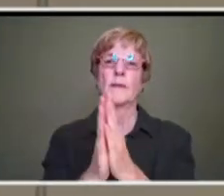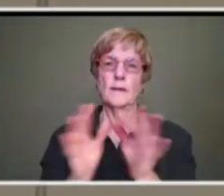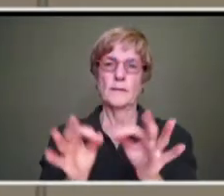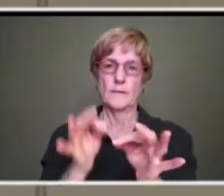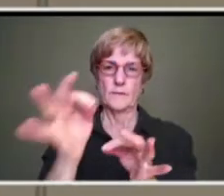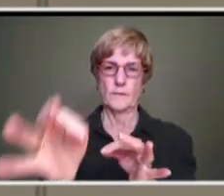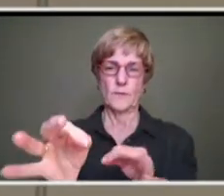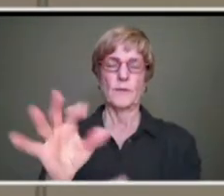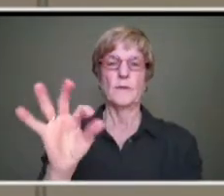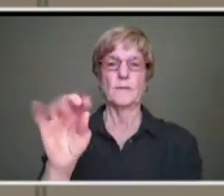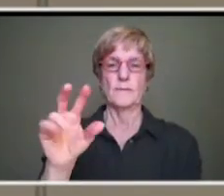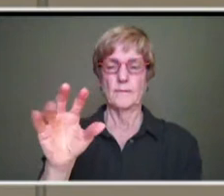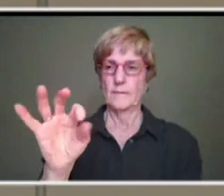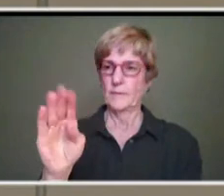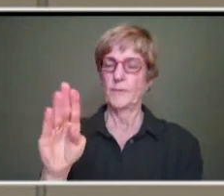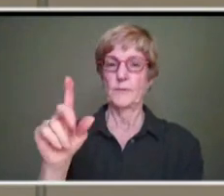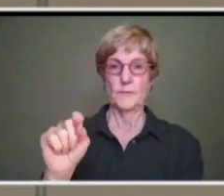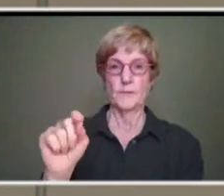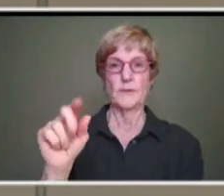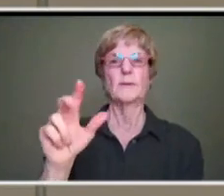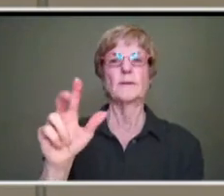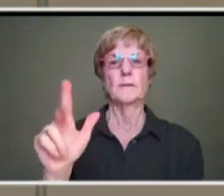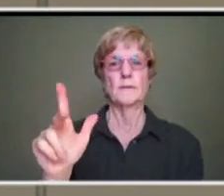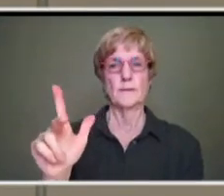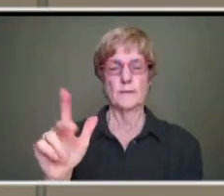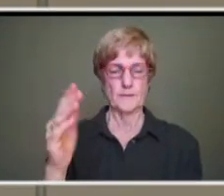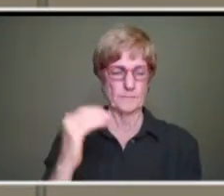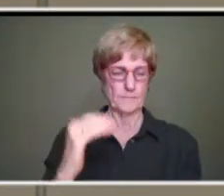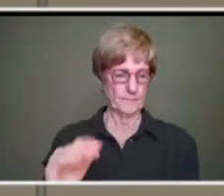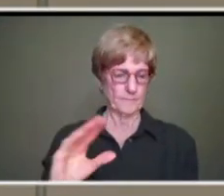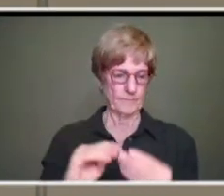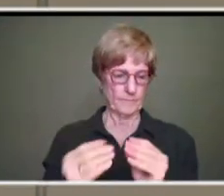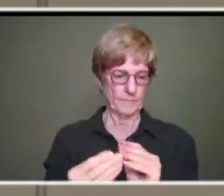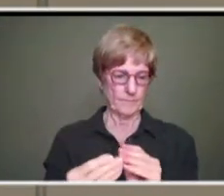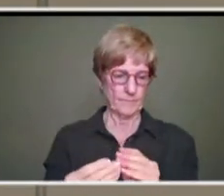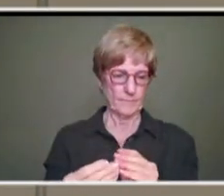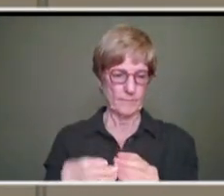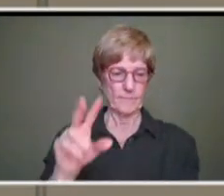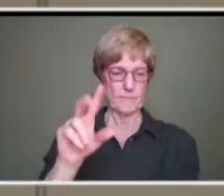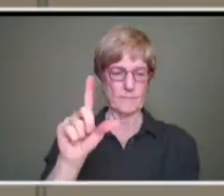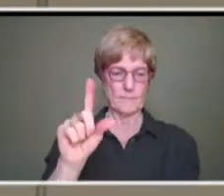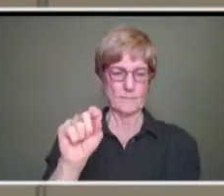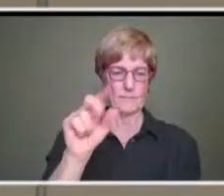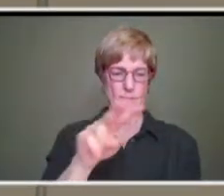20th 2023. item number 19 2022